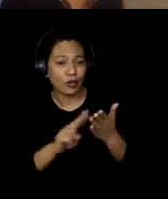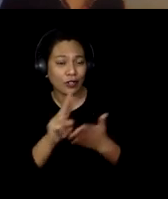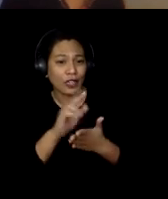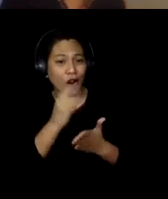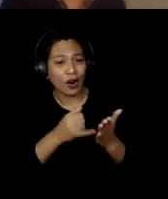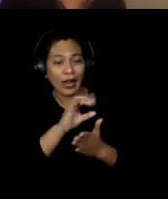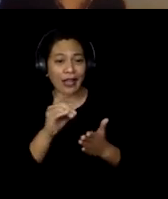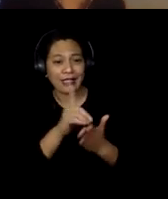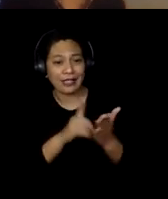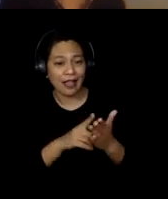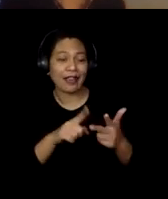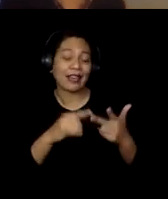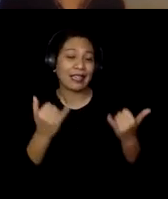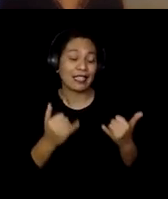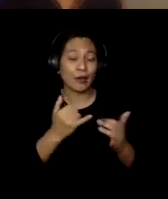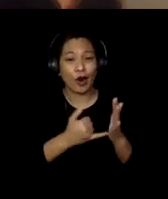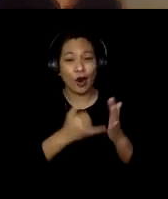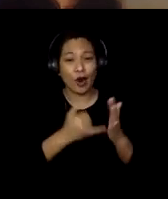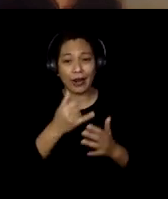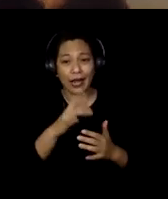the Contemporary Art Gallery, and others.